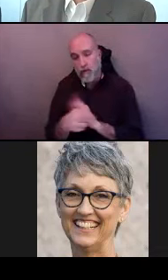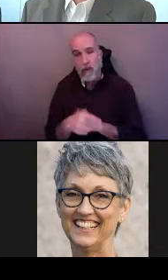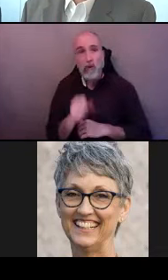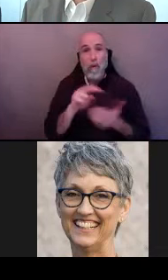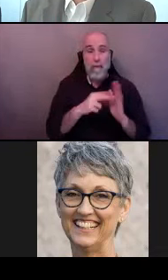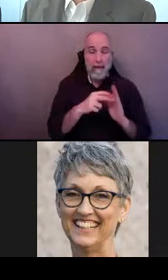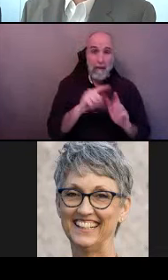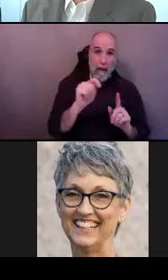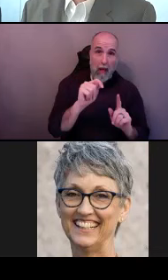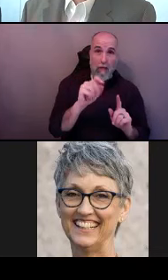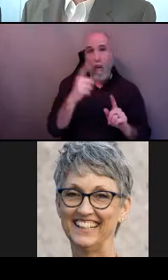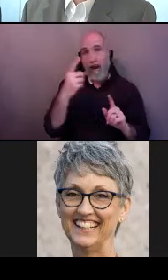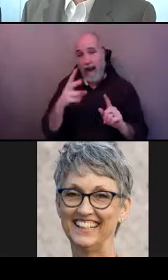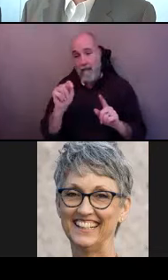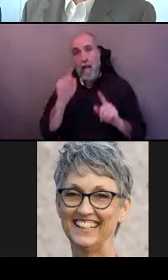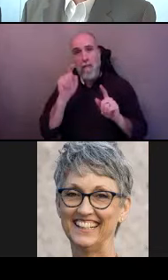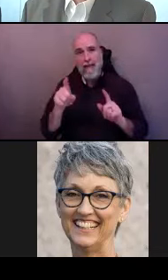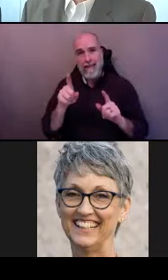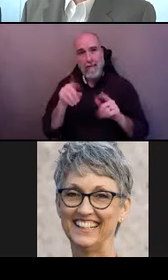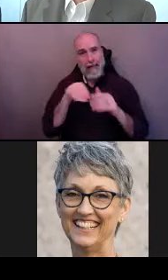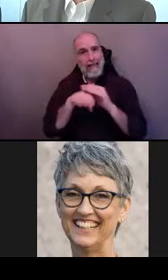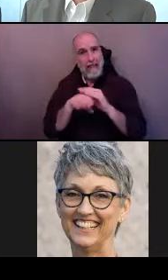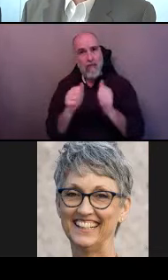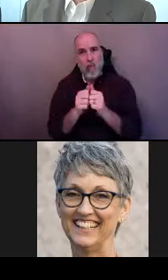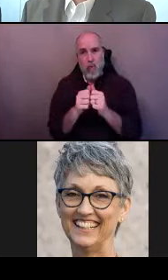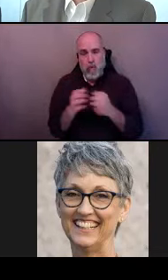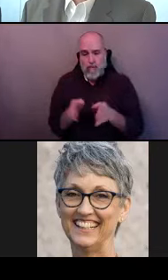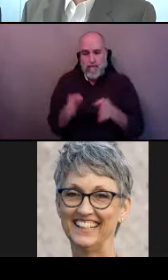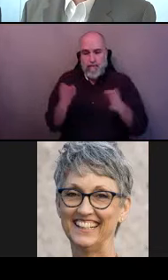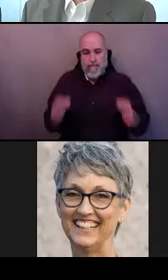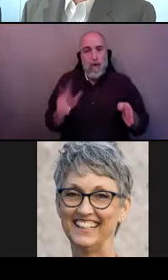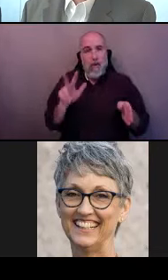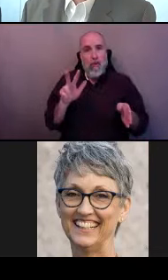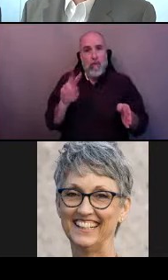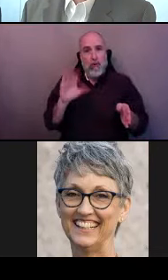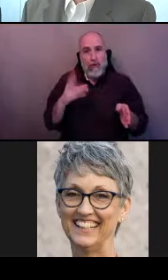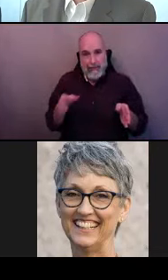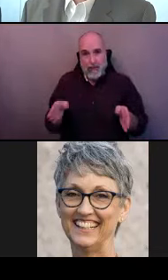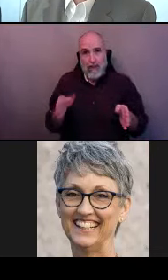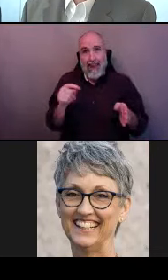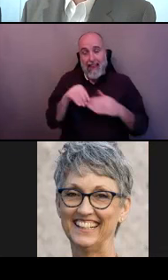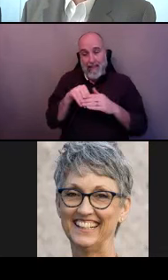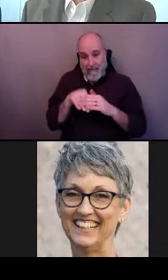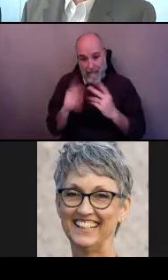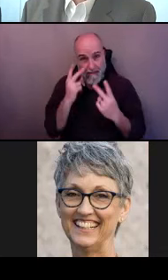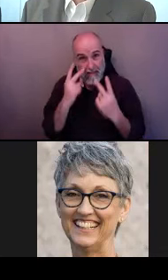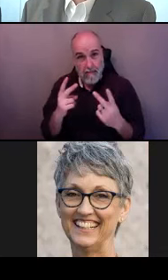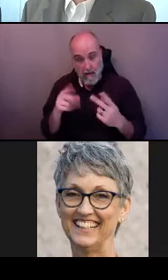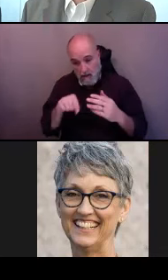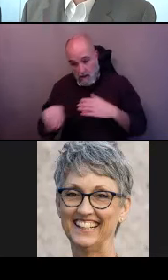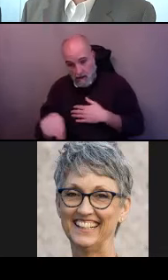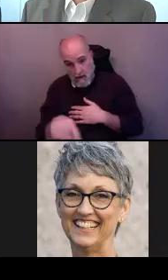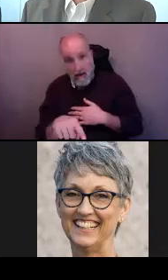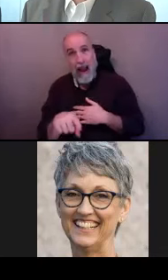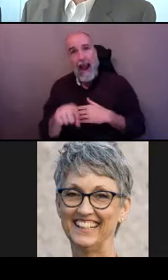must be accessible by a route with a minimum clear opening of 32 inches at the visible entrance and continuing through the living